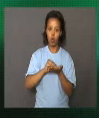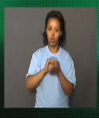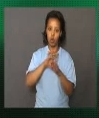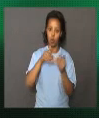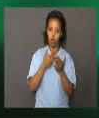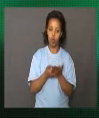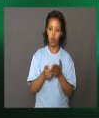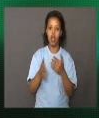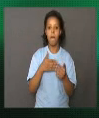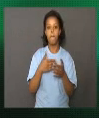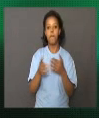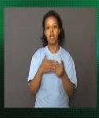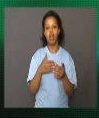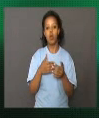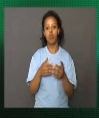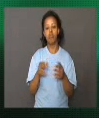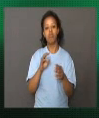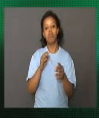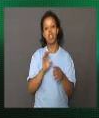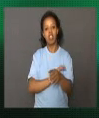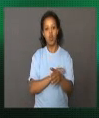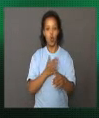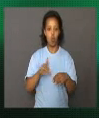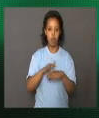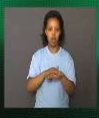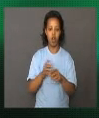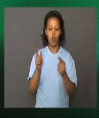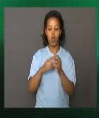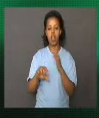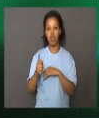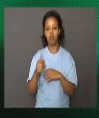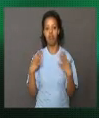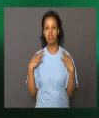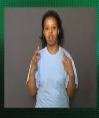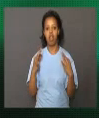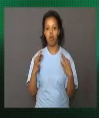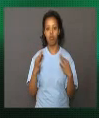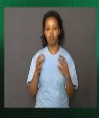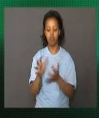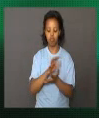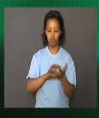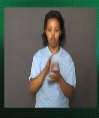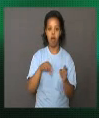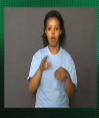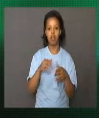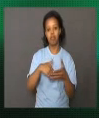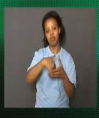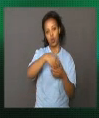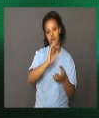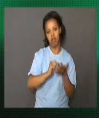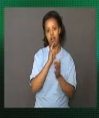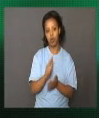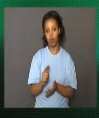are assembled by the cell into new HIV particles that leave the